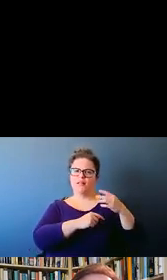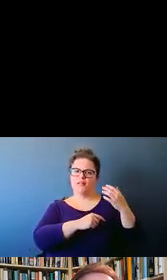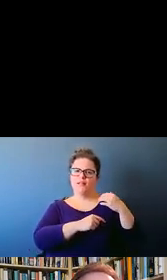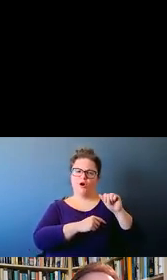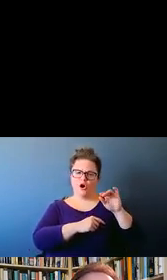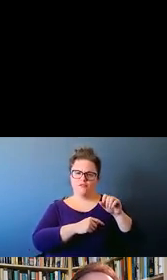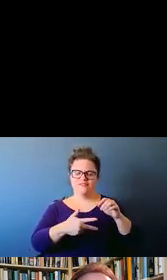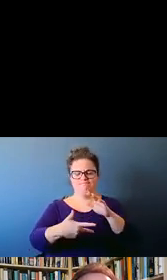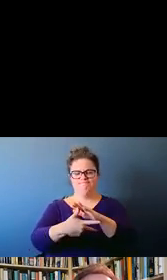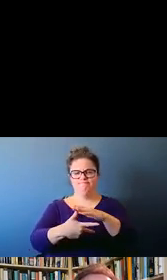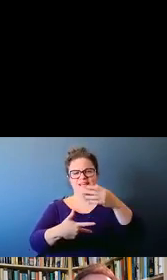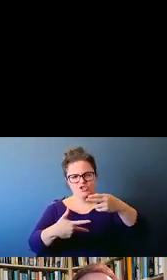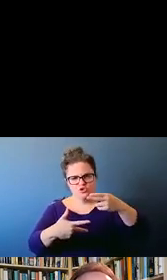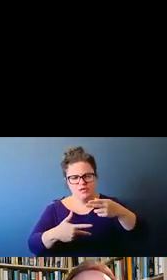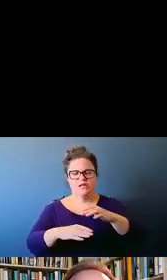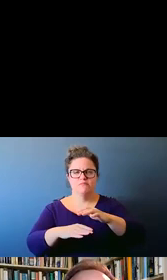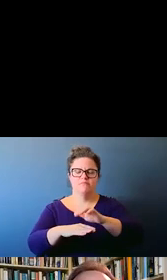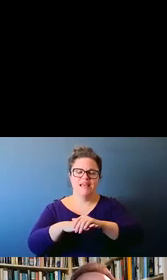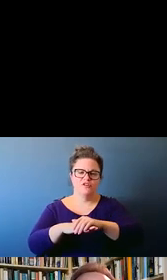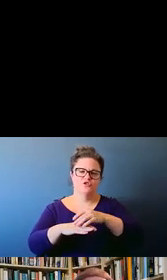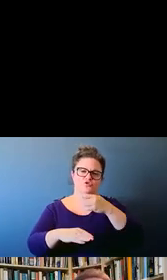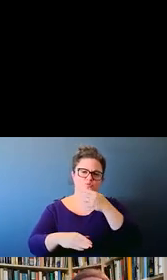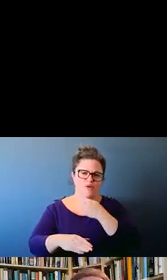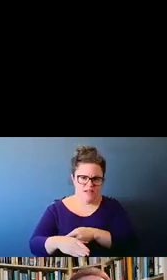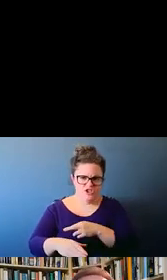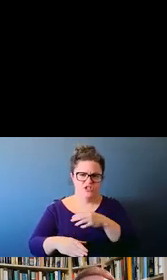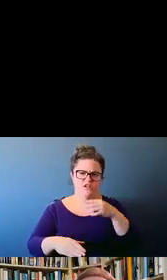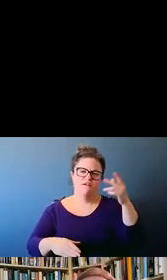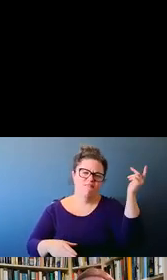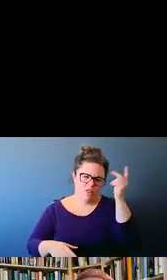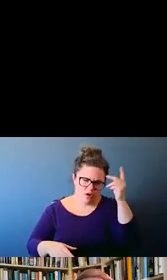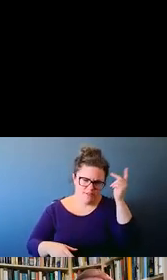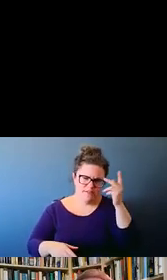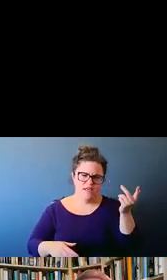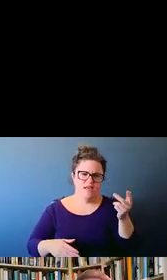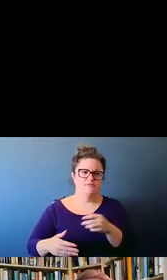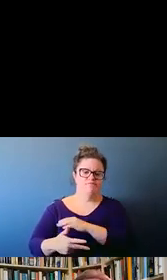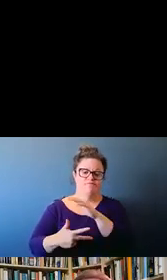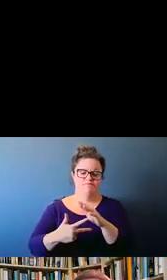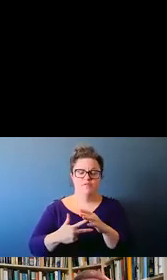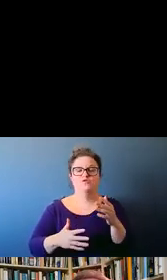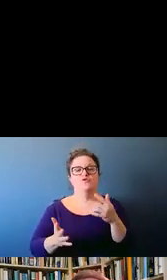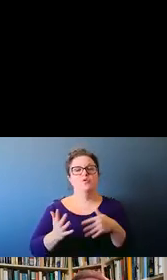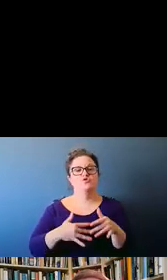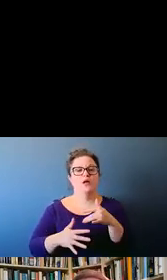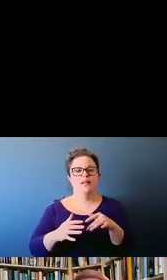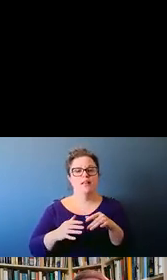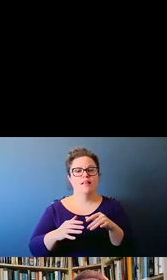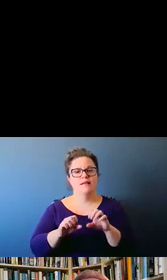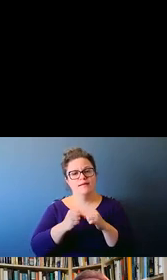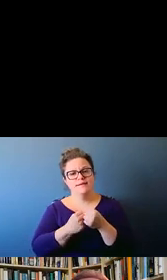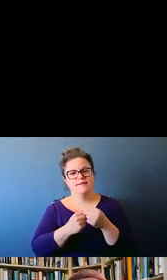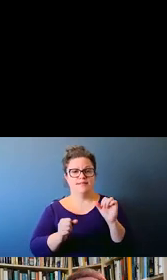and English and religion and philosophy. The social sciences, which we're talking about today,